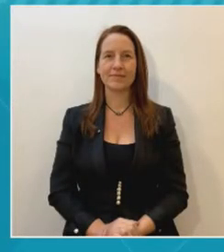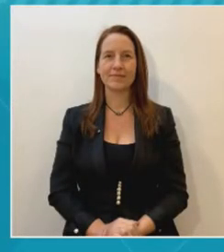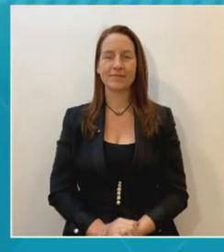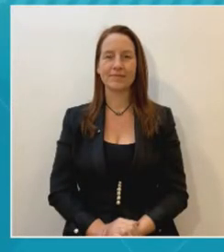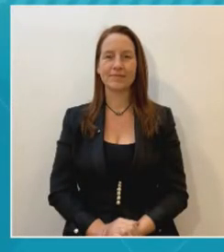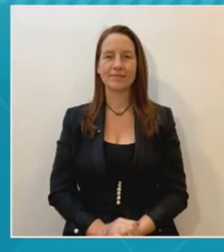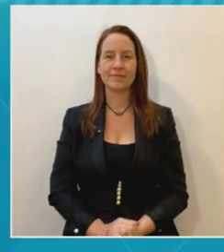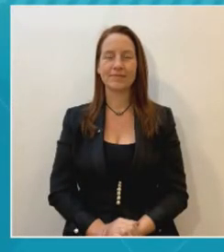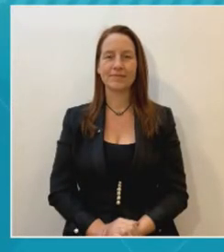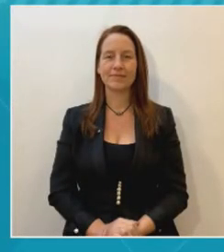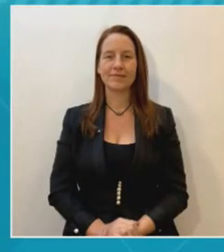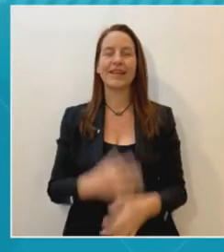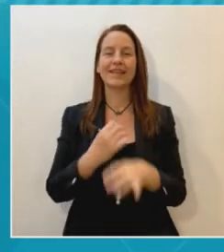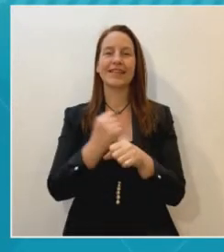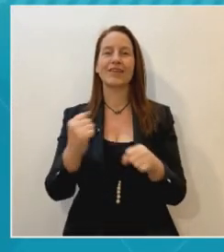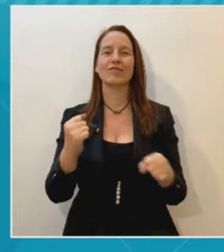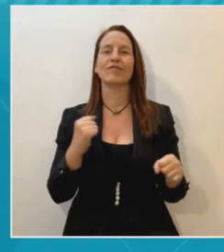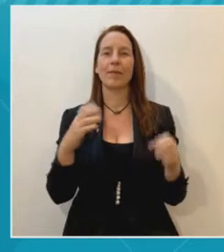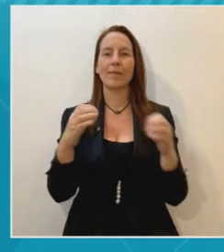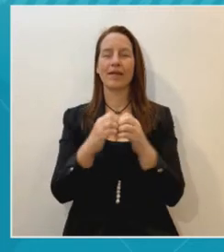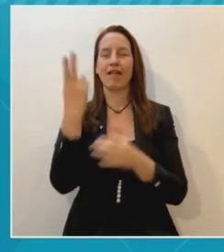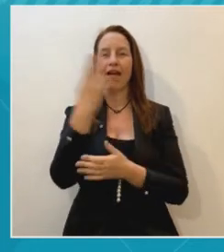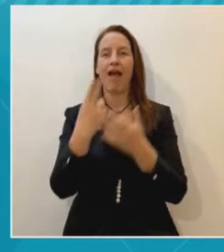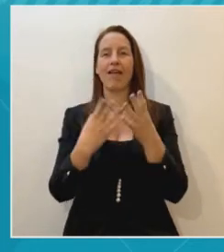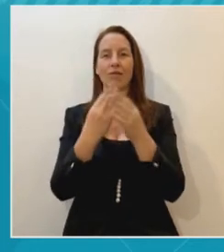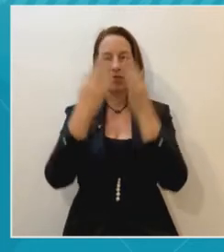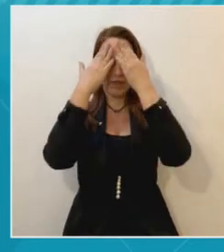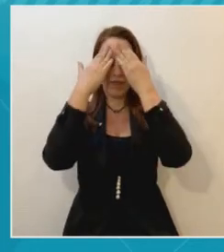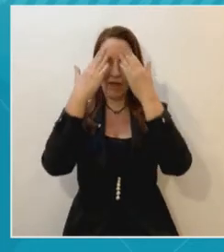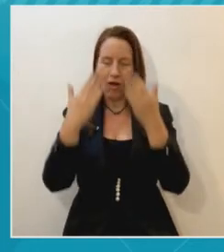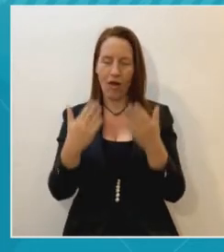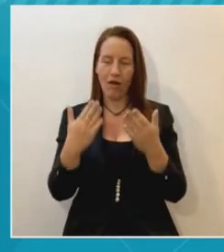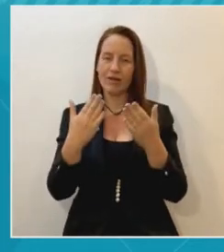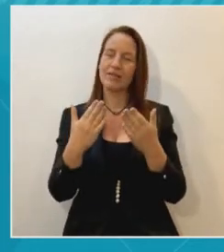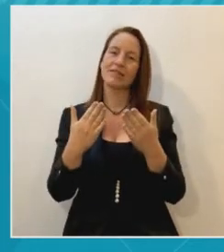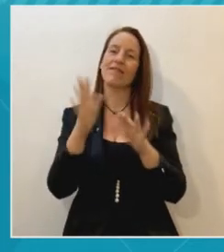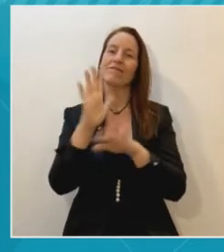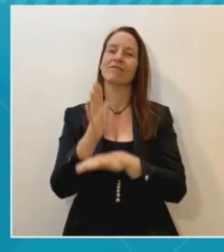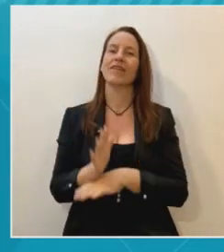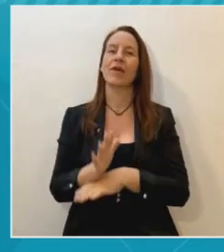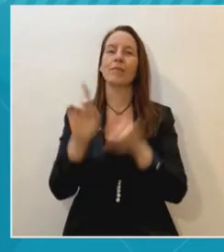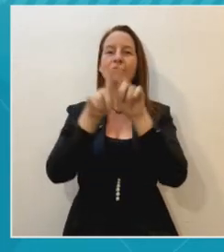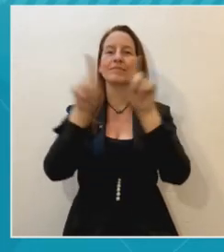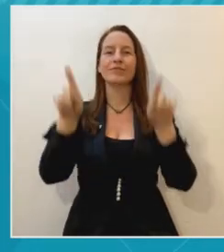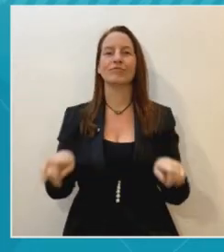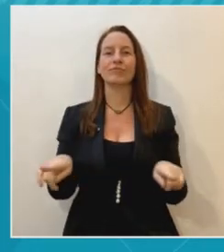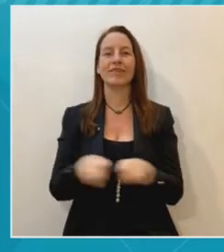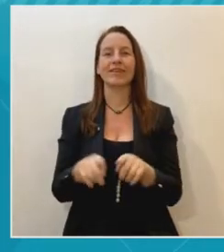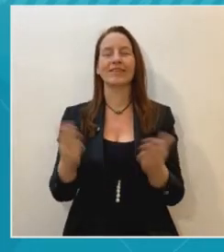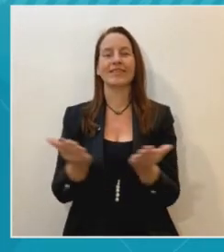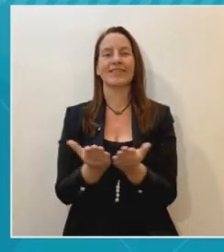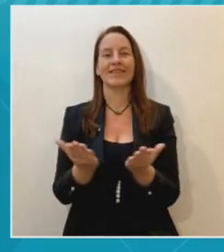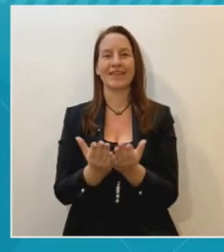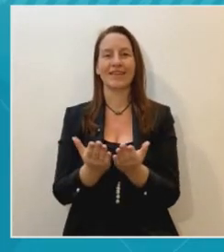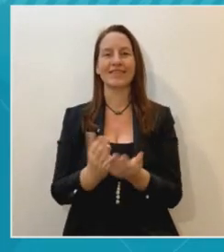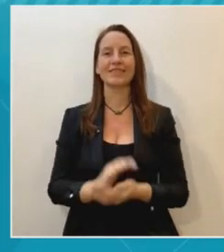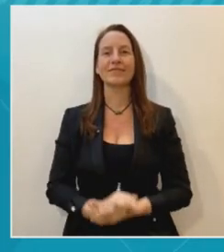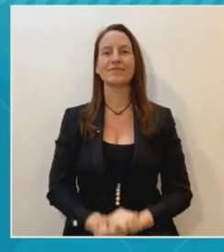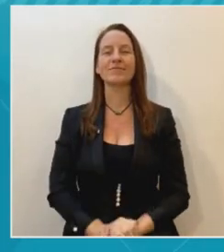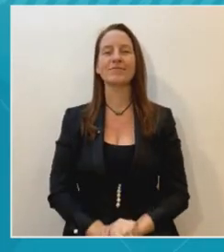Degree of Bachelor of Arts with Honours, Film and Screen Studies. Grace Aitman.